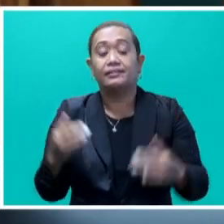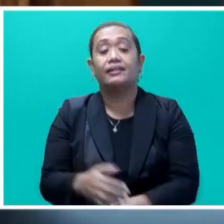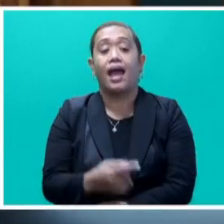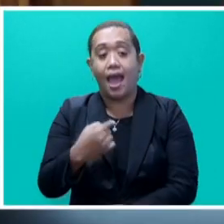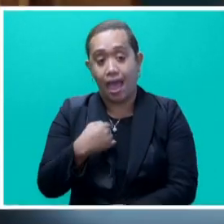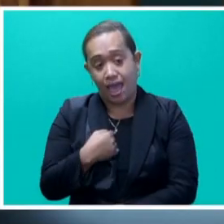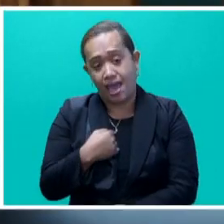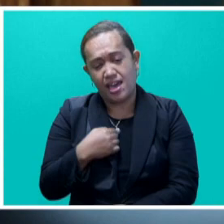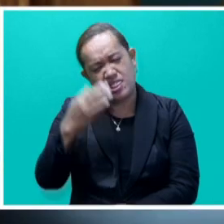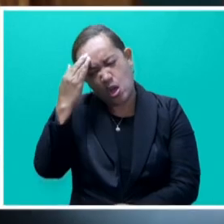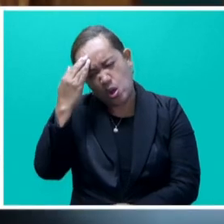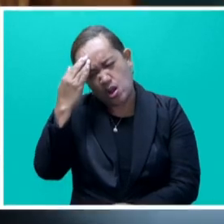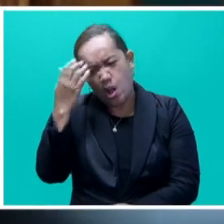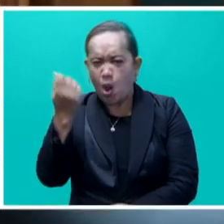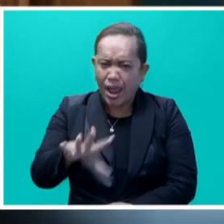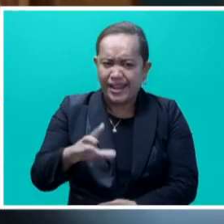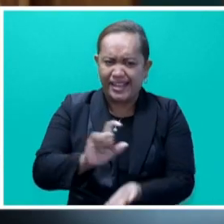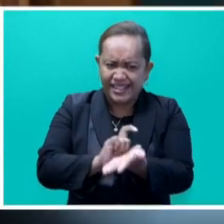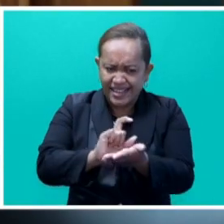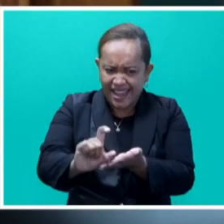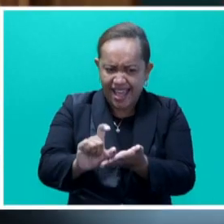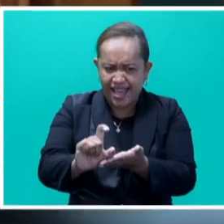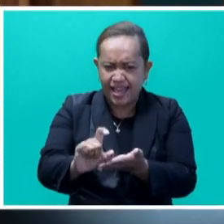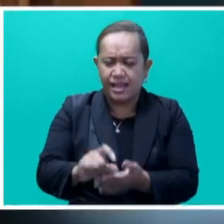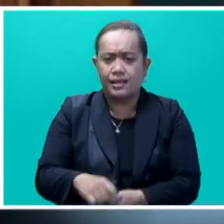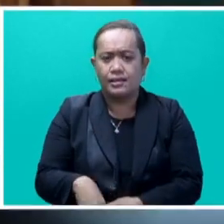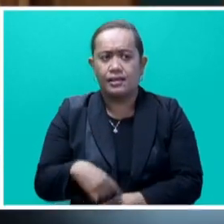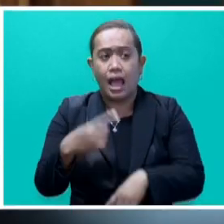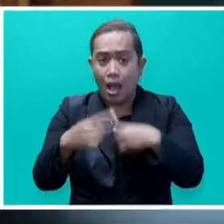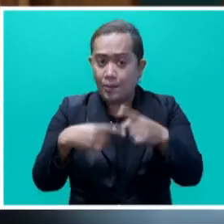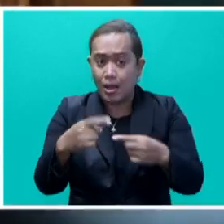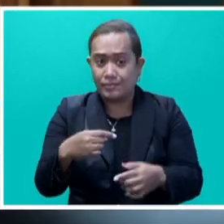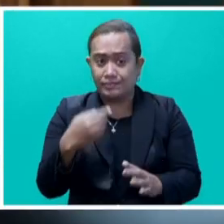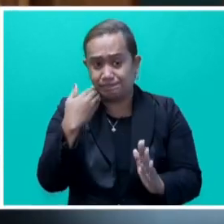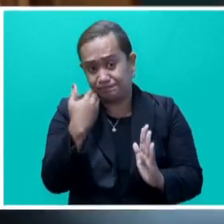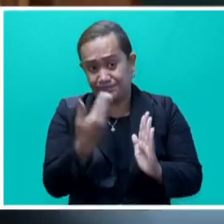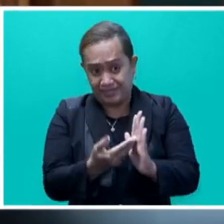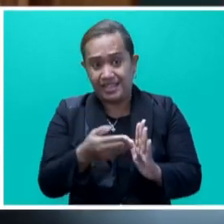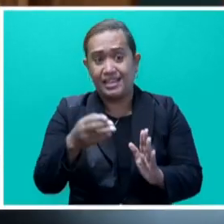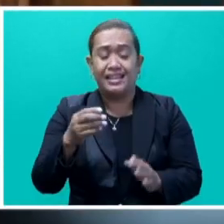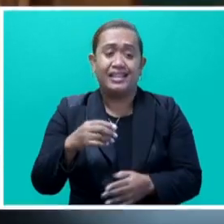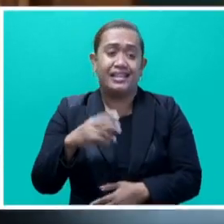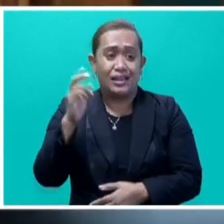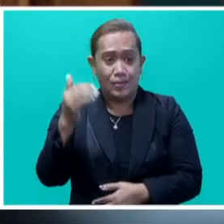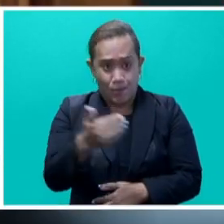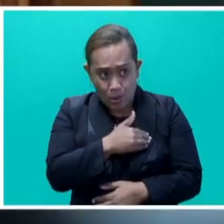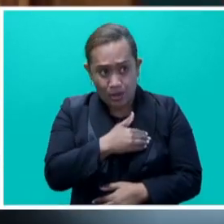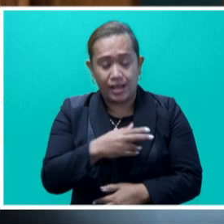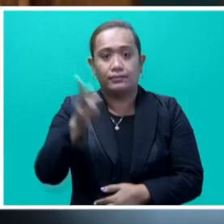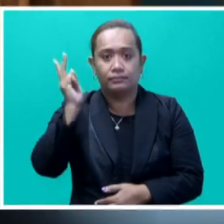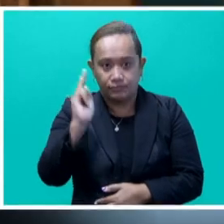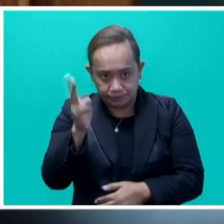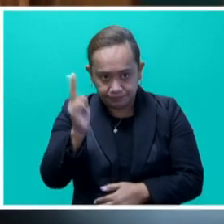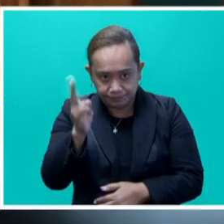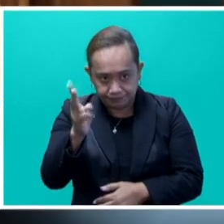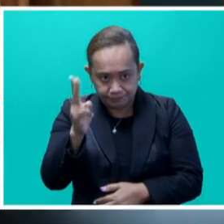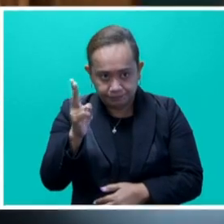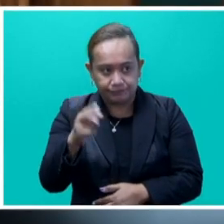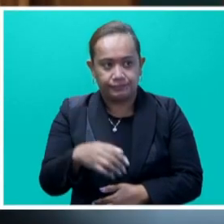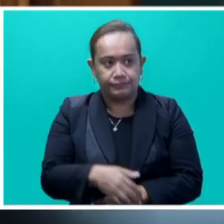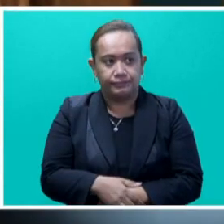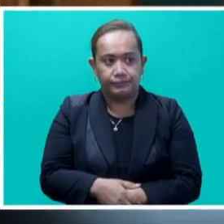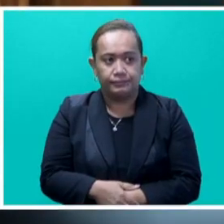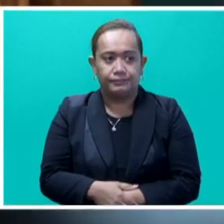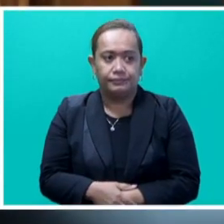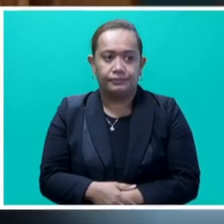I thought I'd made myself clear with my statement this morning, but I will reread my statement for the sake of